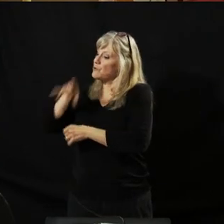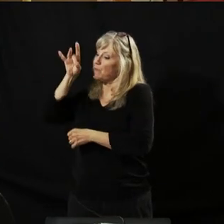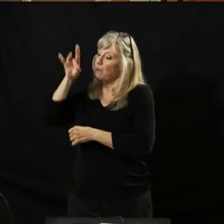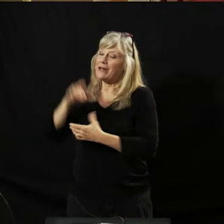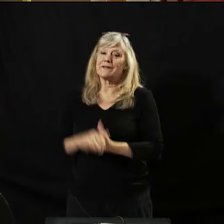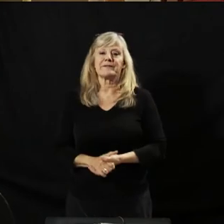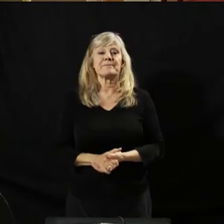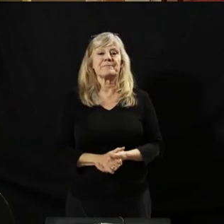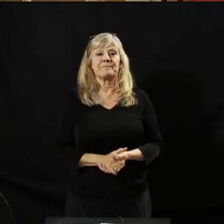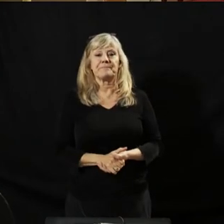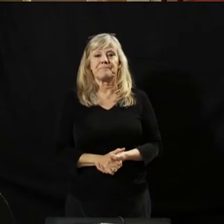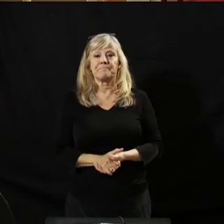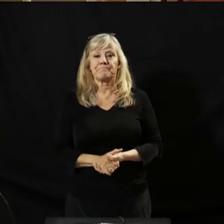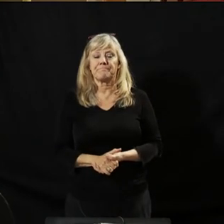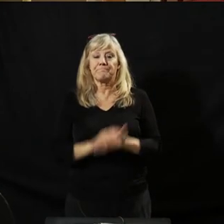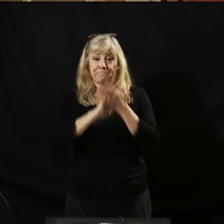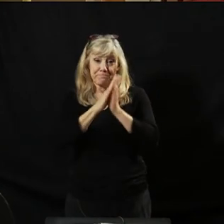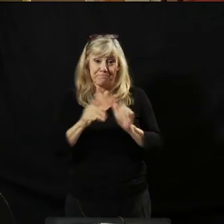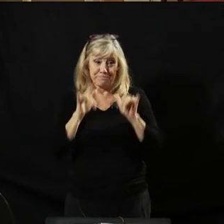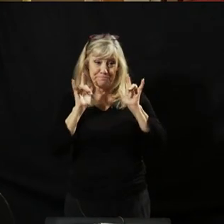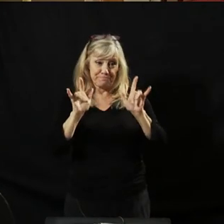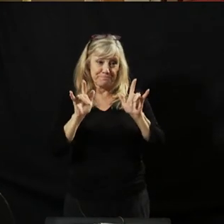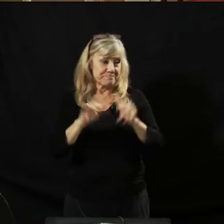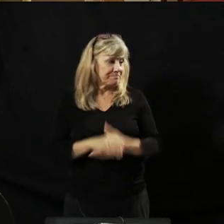your spirit.